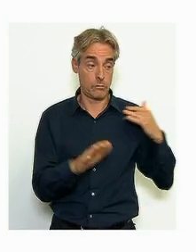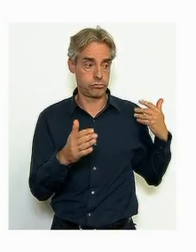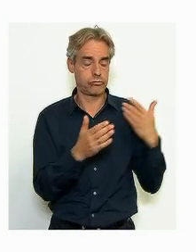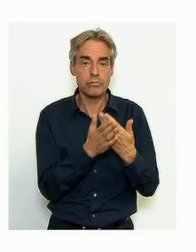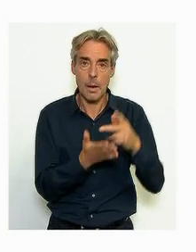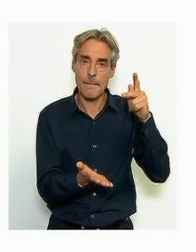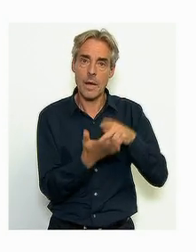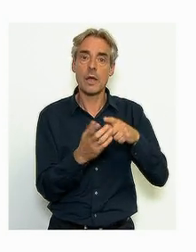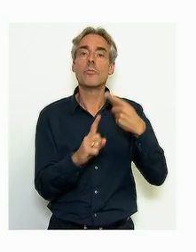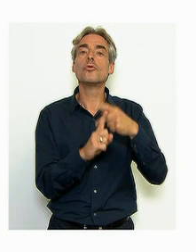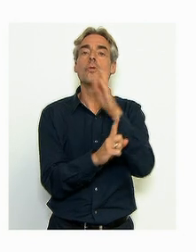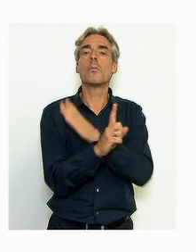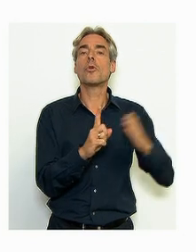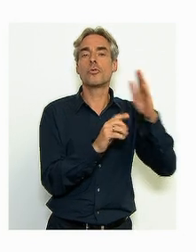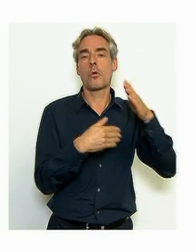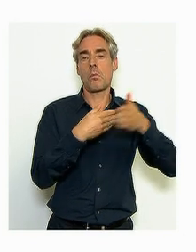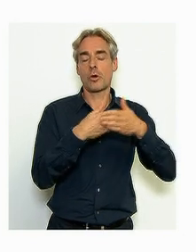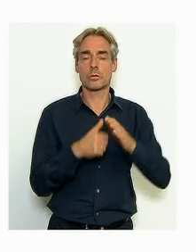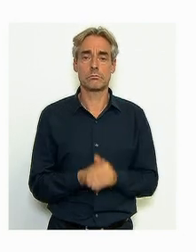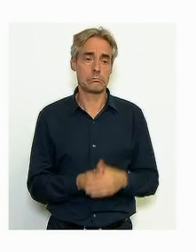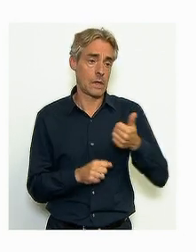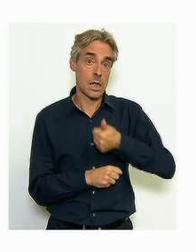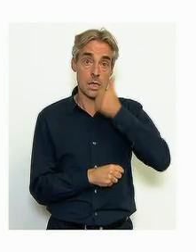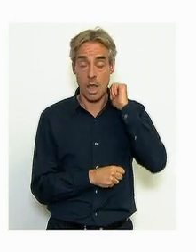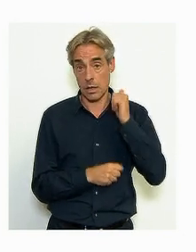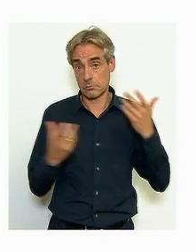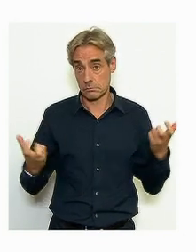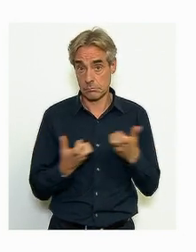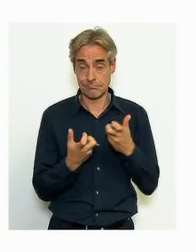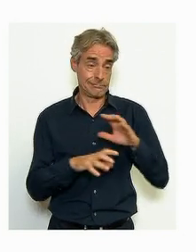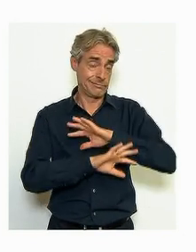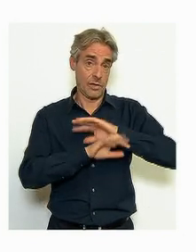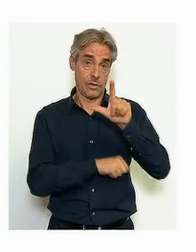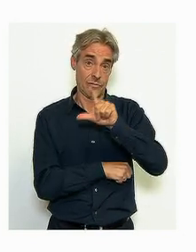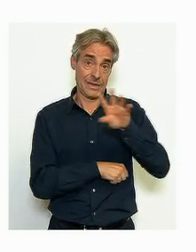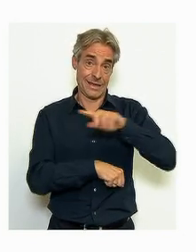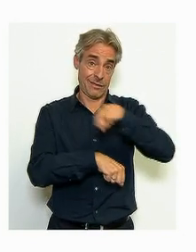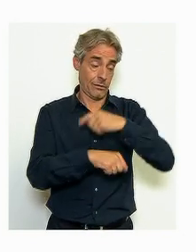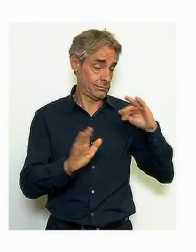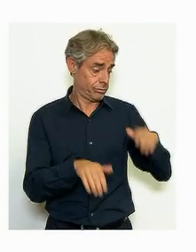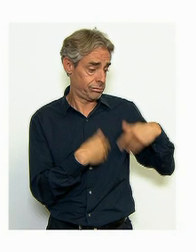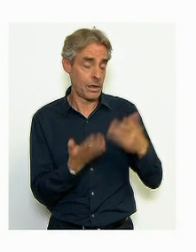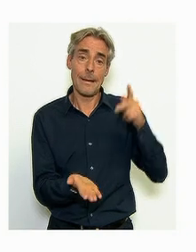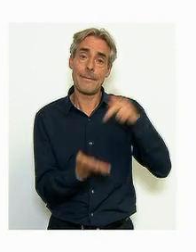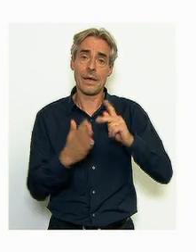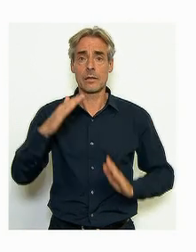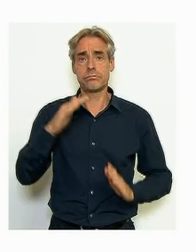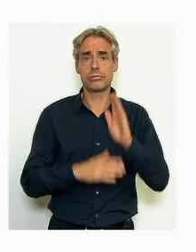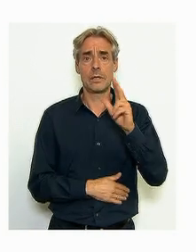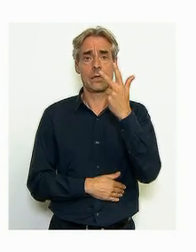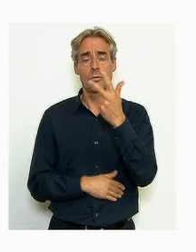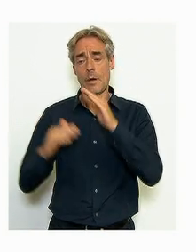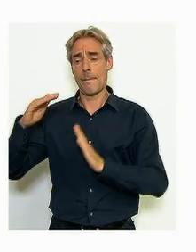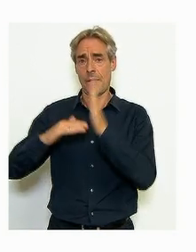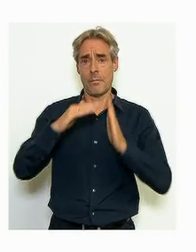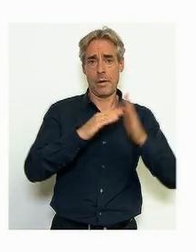city and its suburbs. Indeed, since yesterday, in the past 24 hours, Paris has passed three thresholds to become